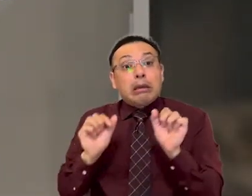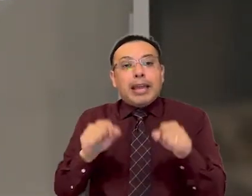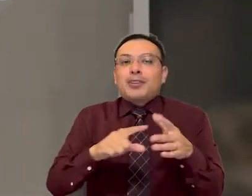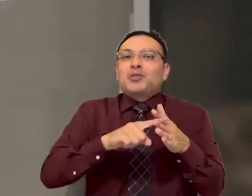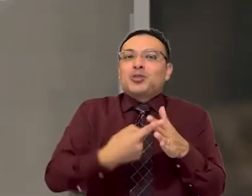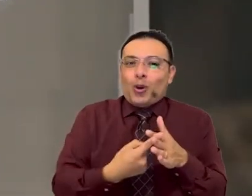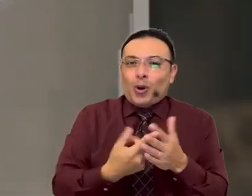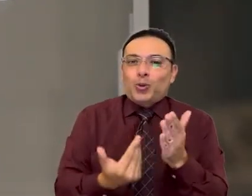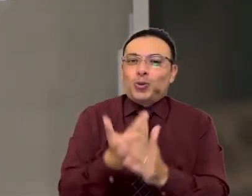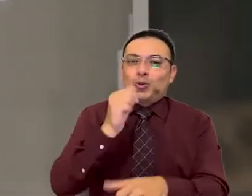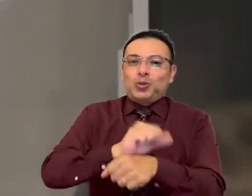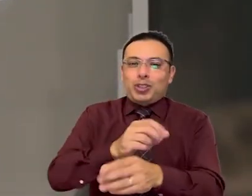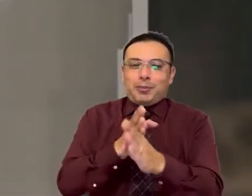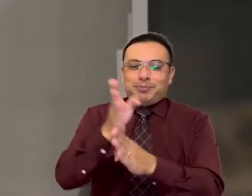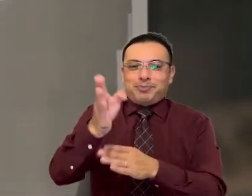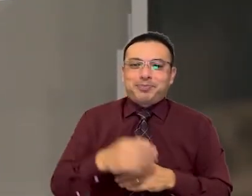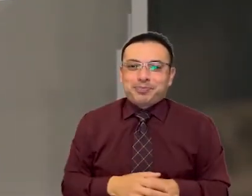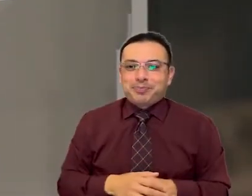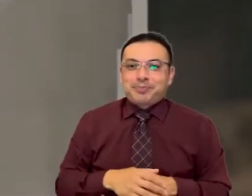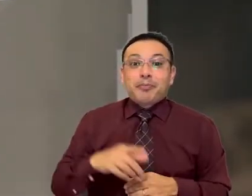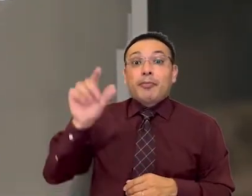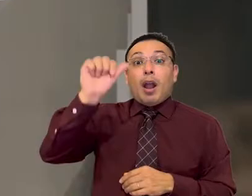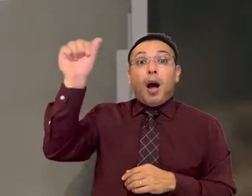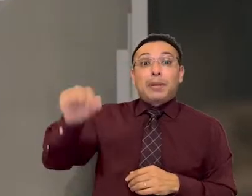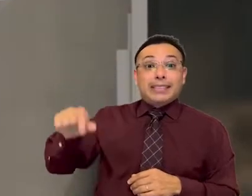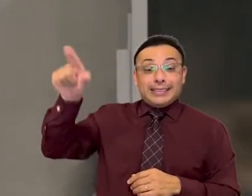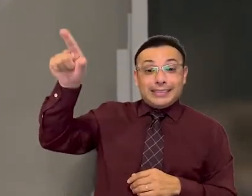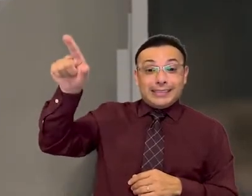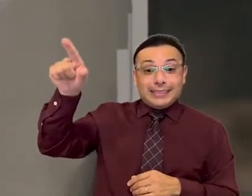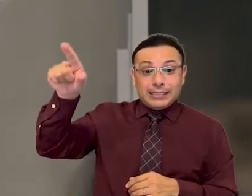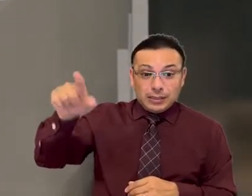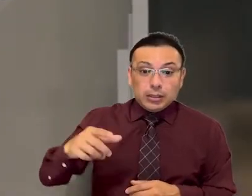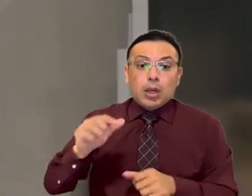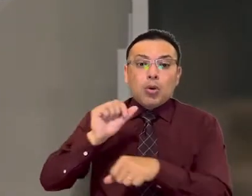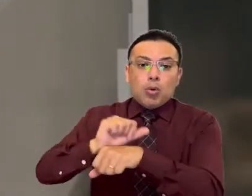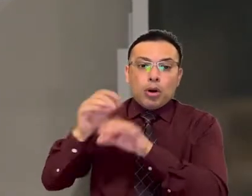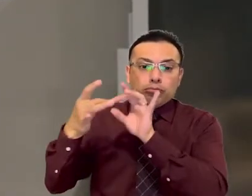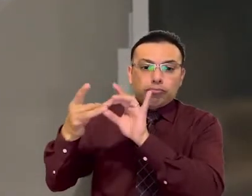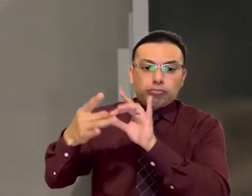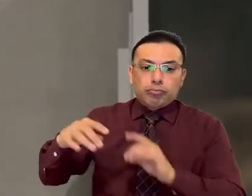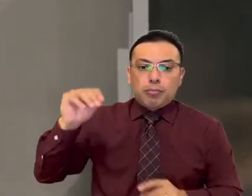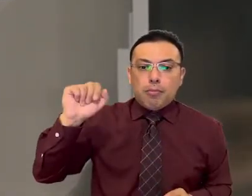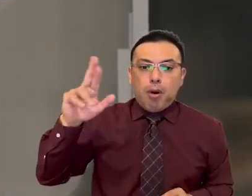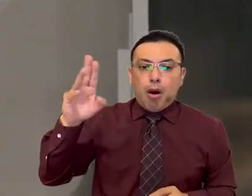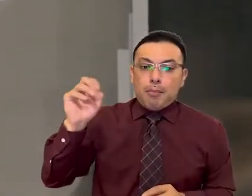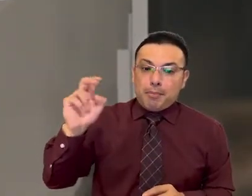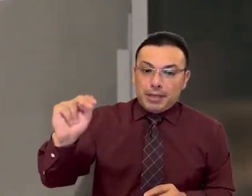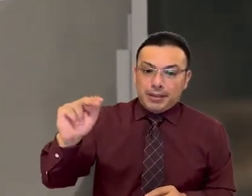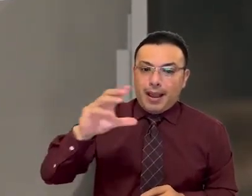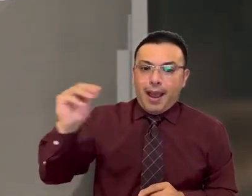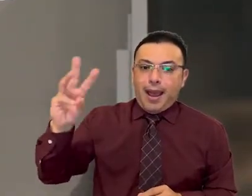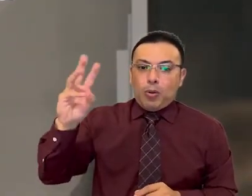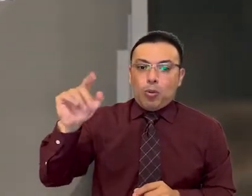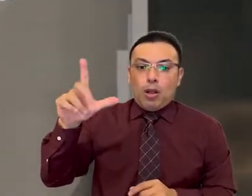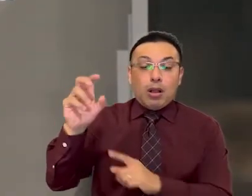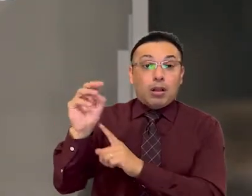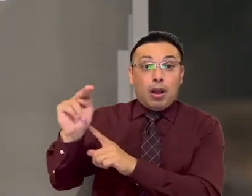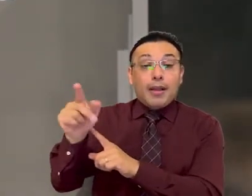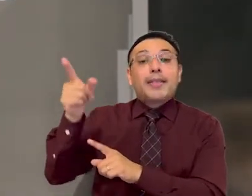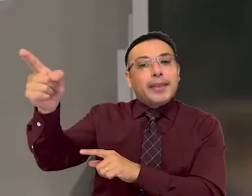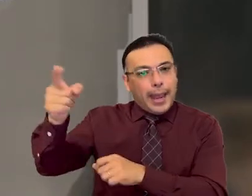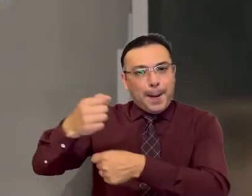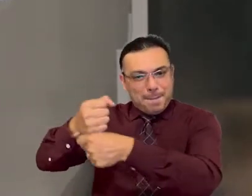upstate New York, we are working with Marmon and Welcon, two companies, to produce the first offshore wind tower manufacturing facility in the